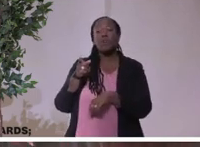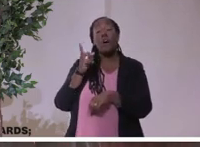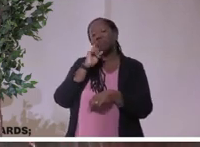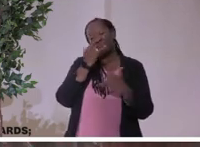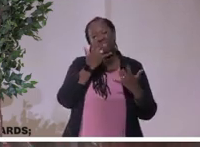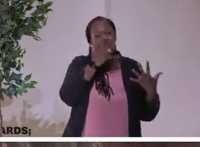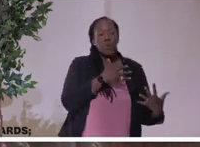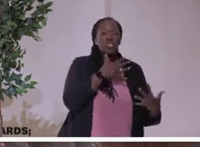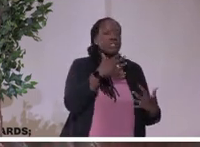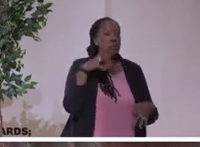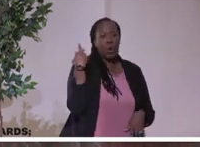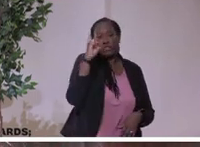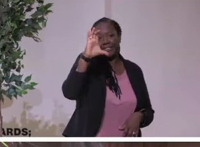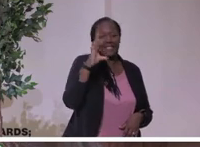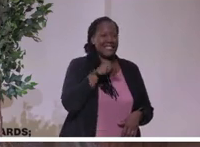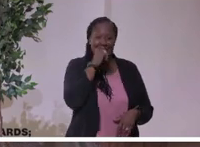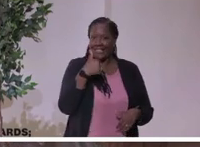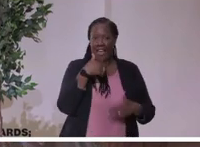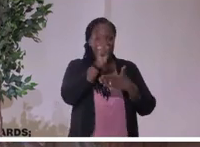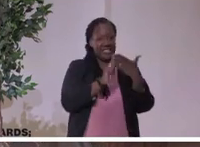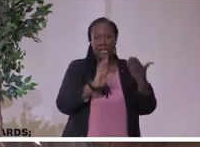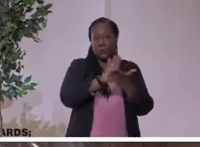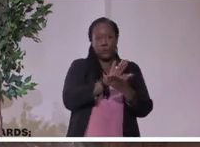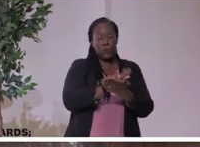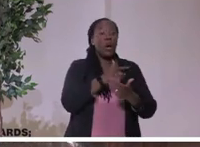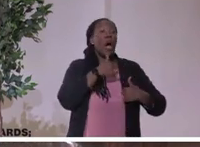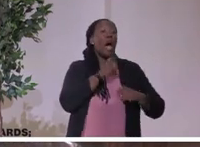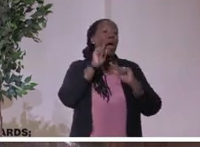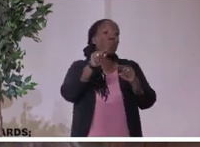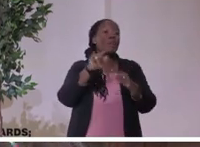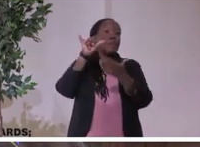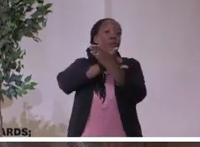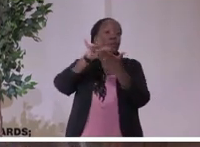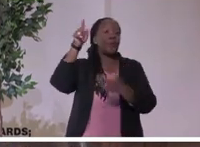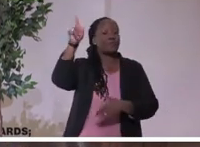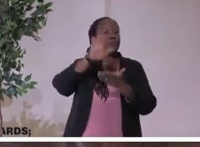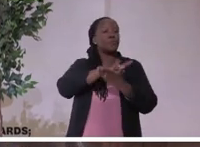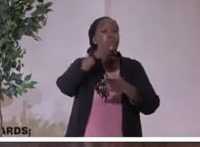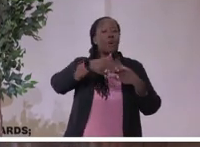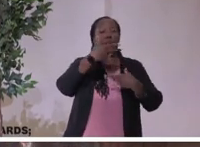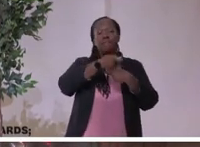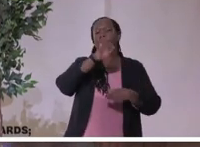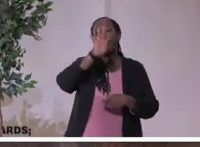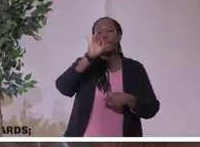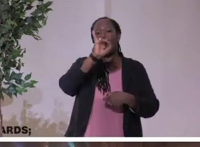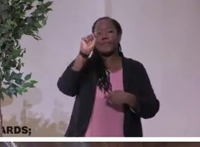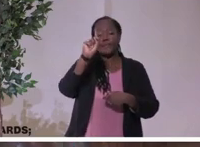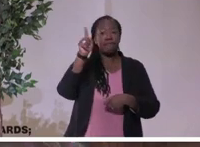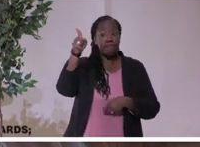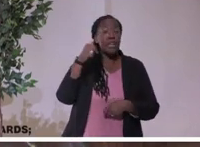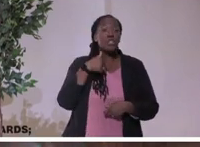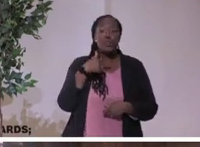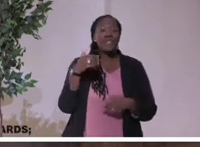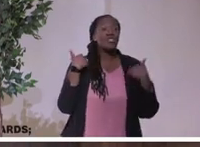unfortunately, D.C. doesn't have a design school. I went to FIT in New York City. So these young men would find me on